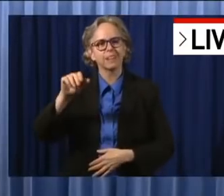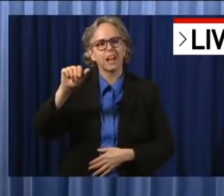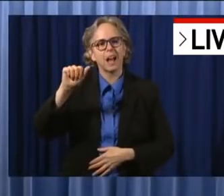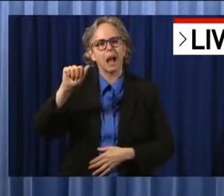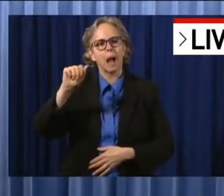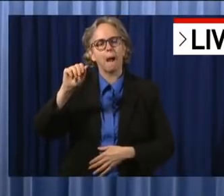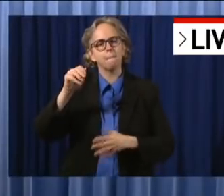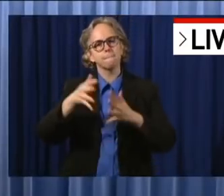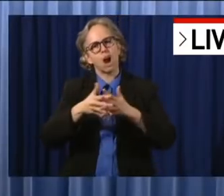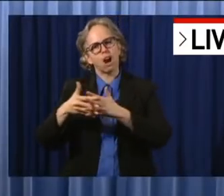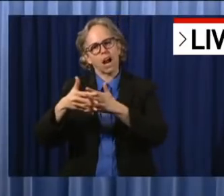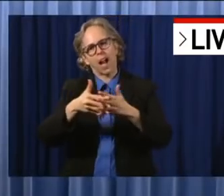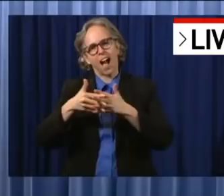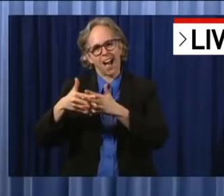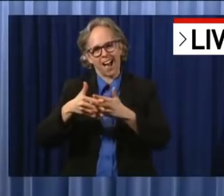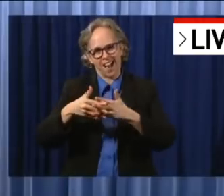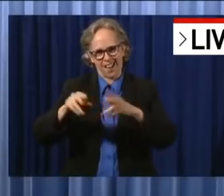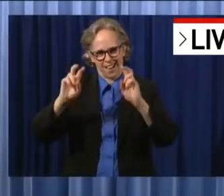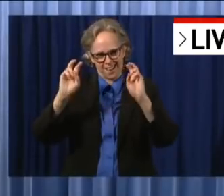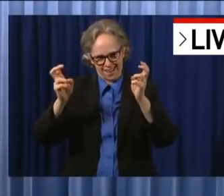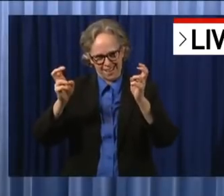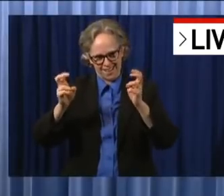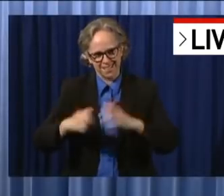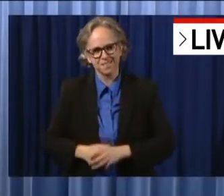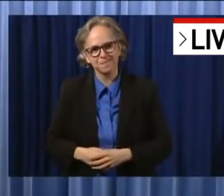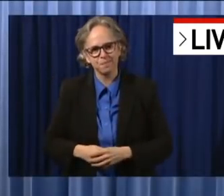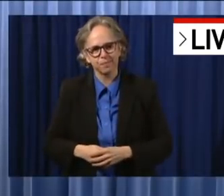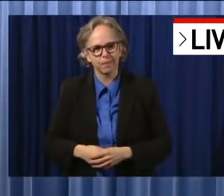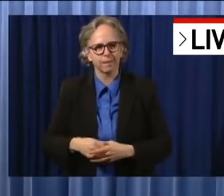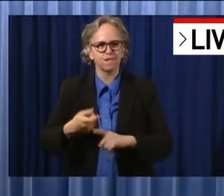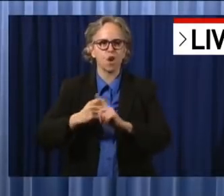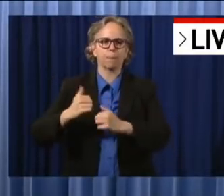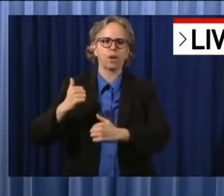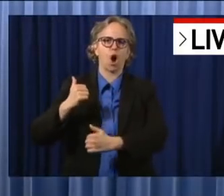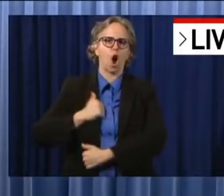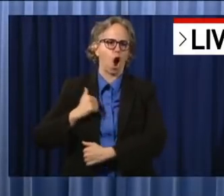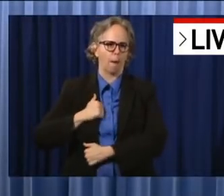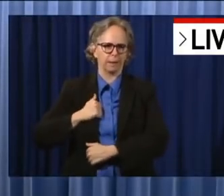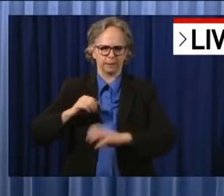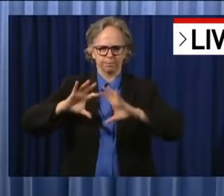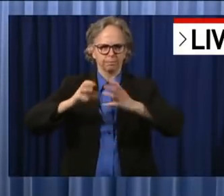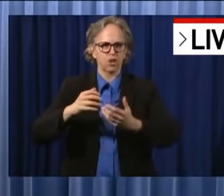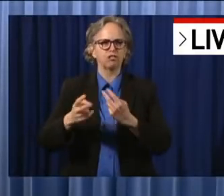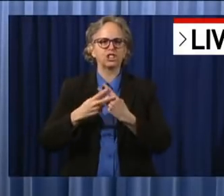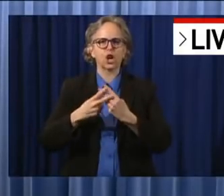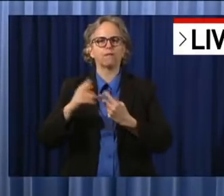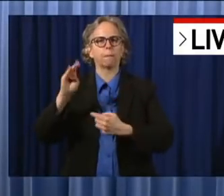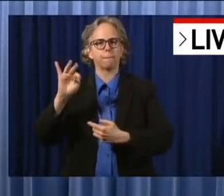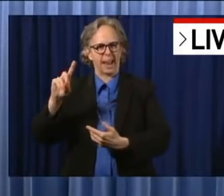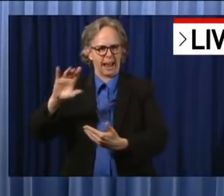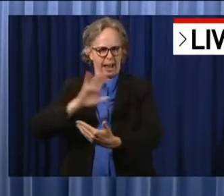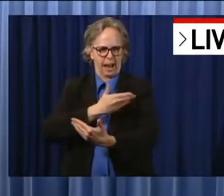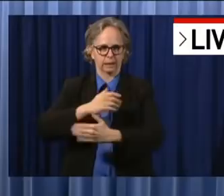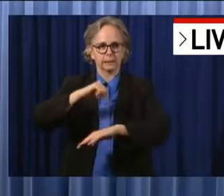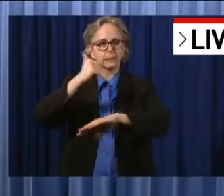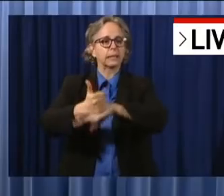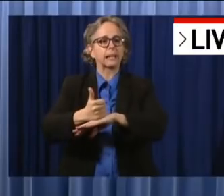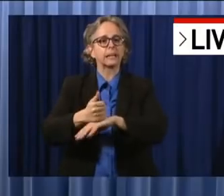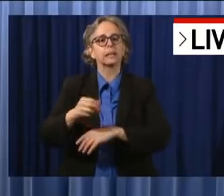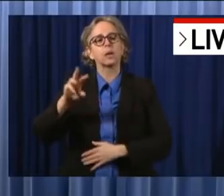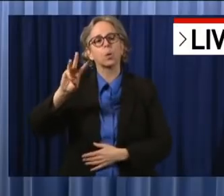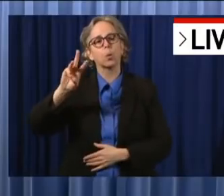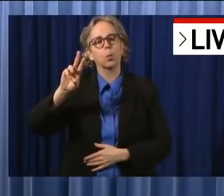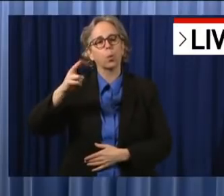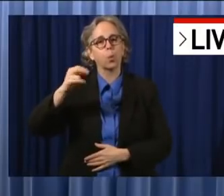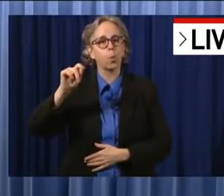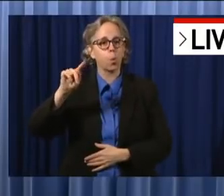the 338th Army Reserve Band. They are stationed in Whitehall and in Michigan, and they